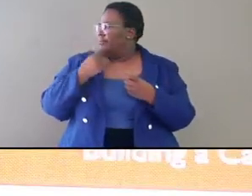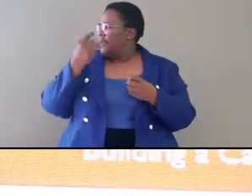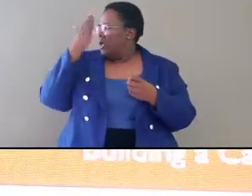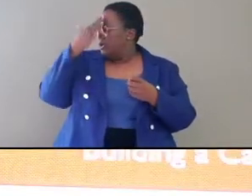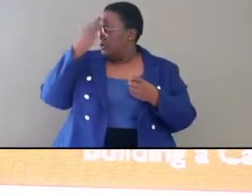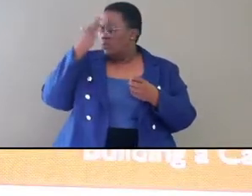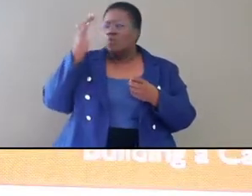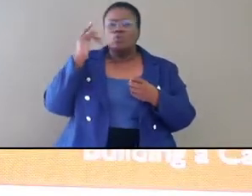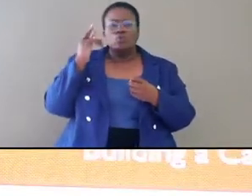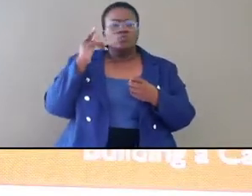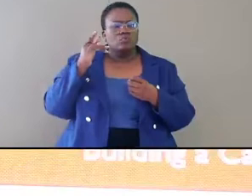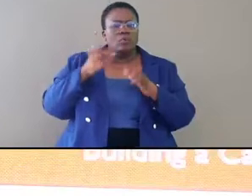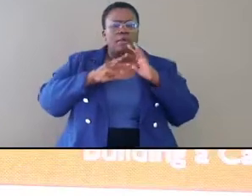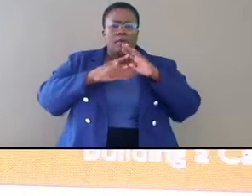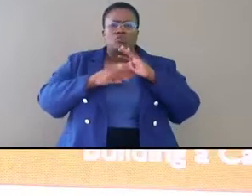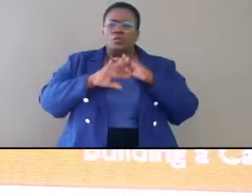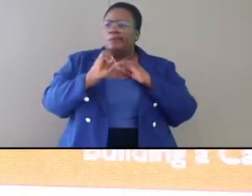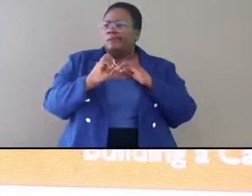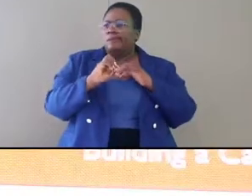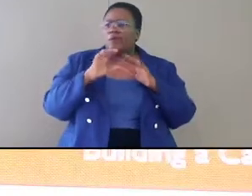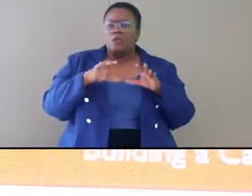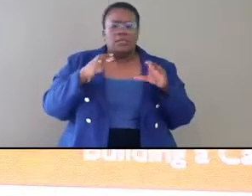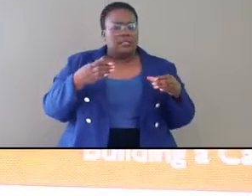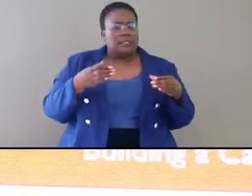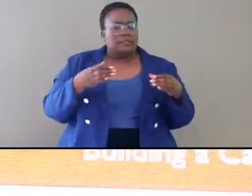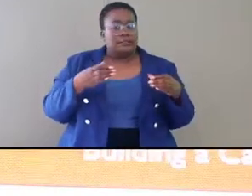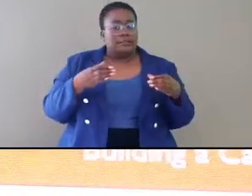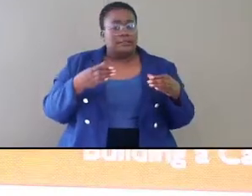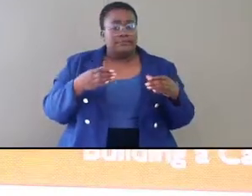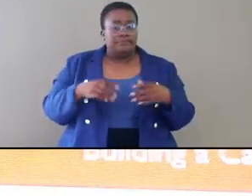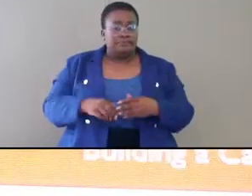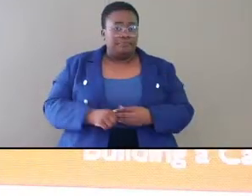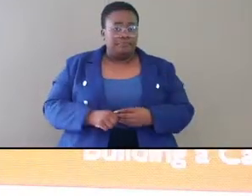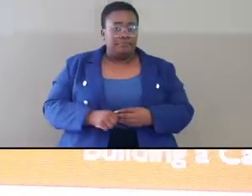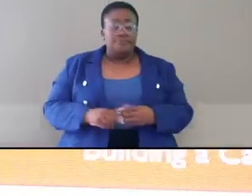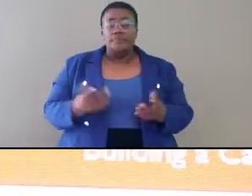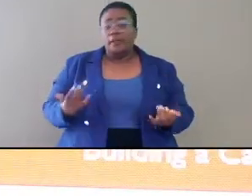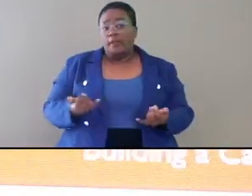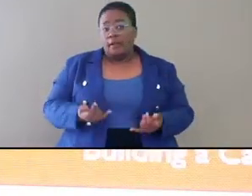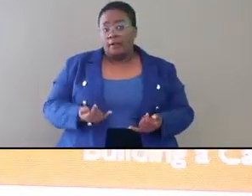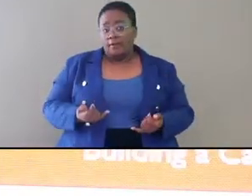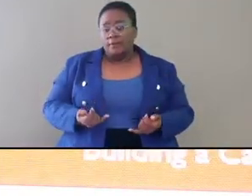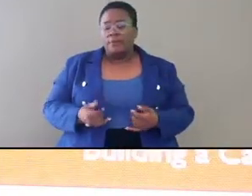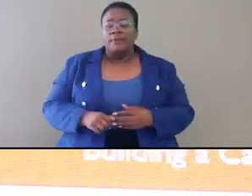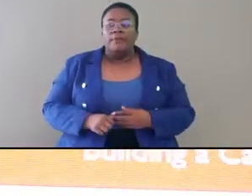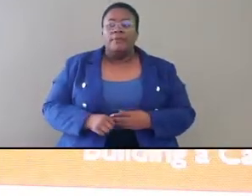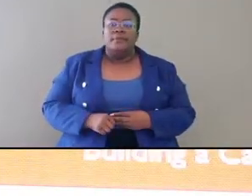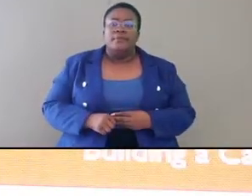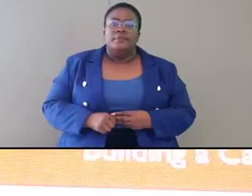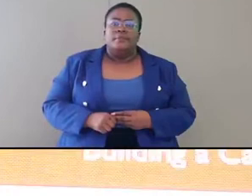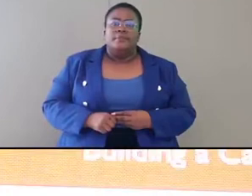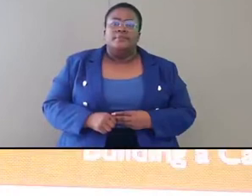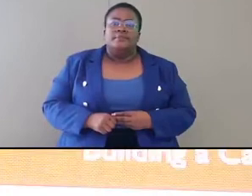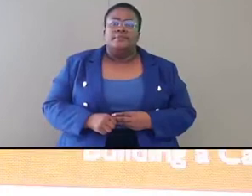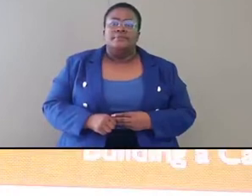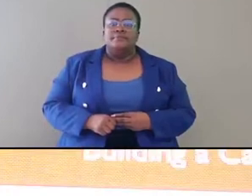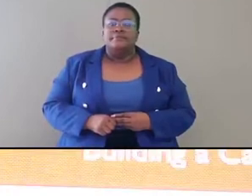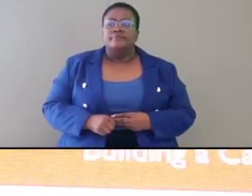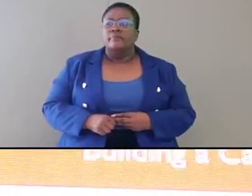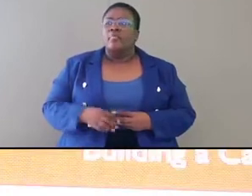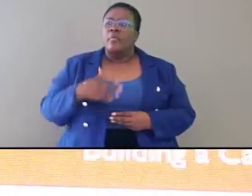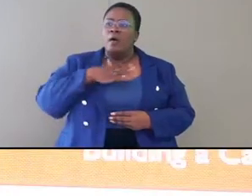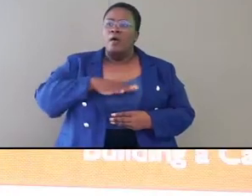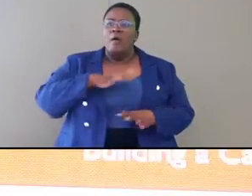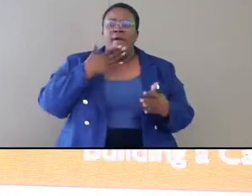know, in the sector about what we are talking about. Now, I want to really thank,